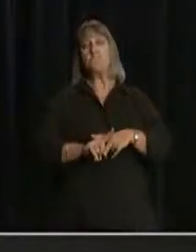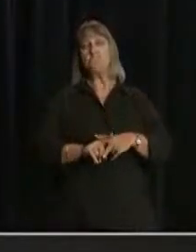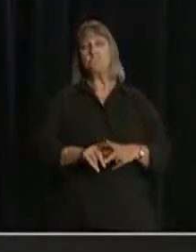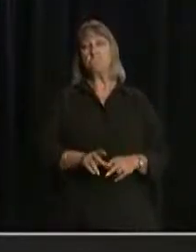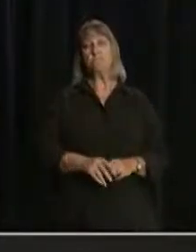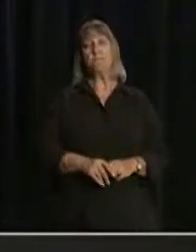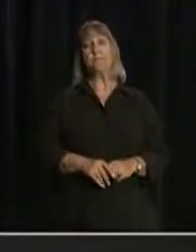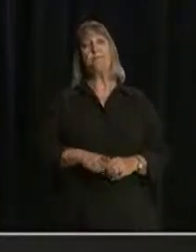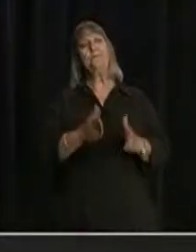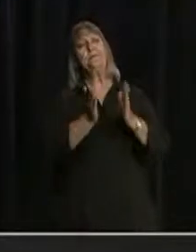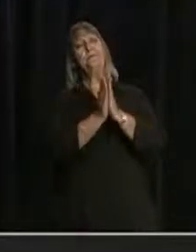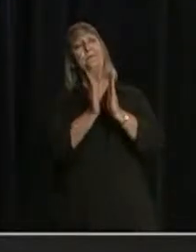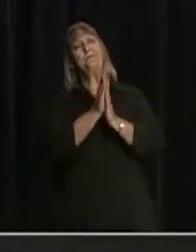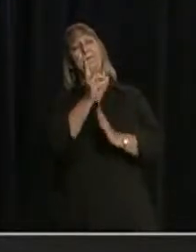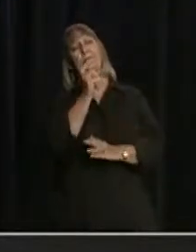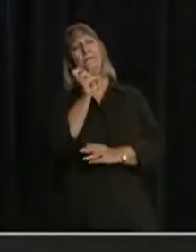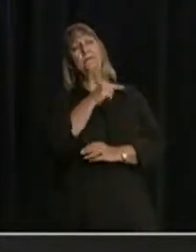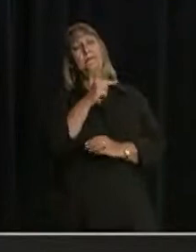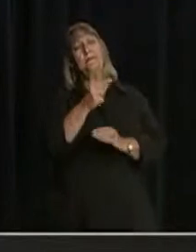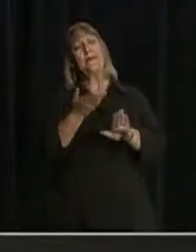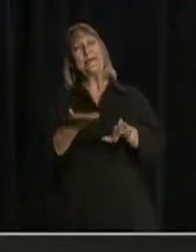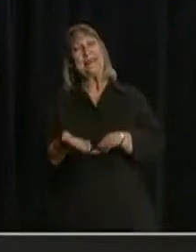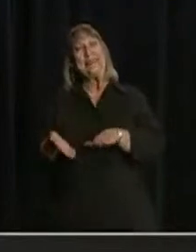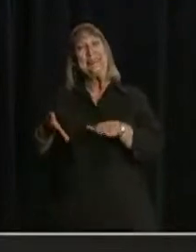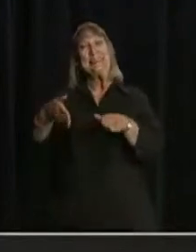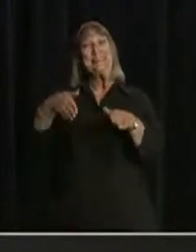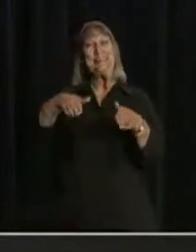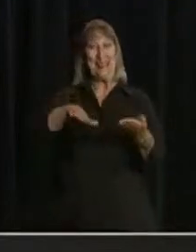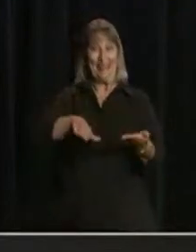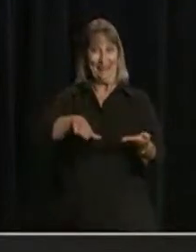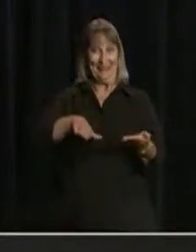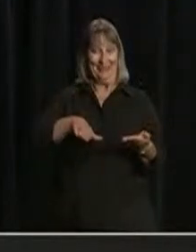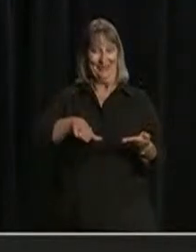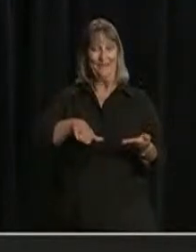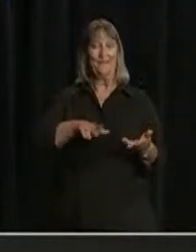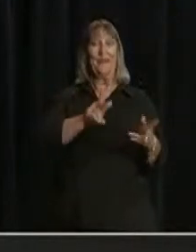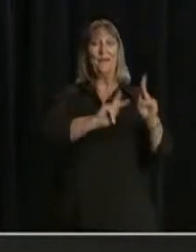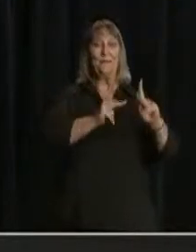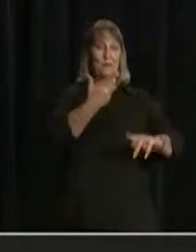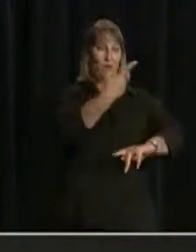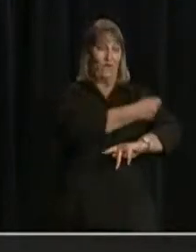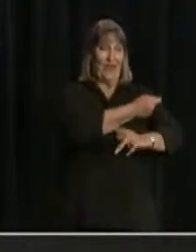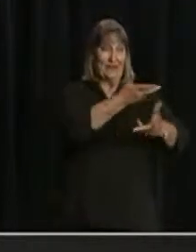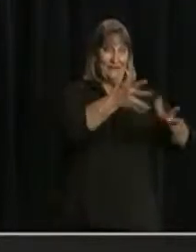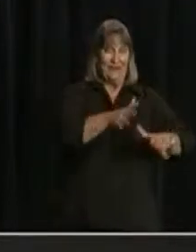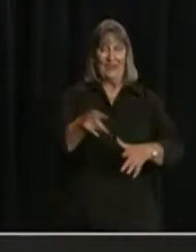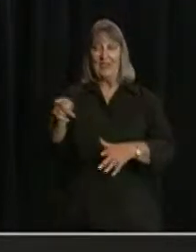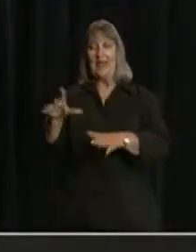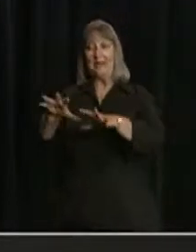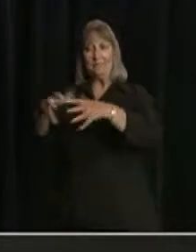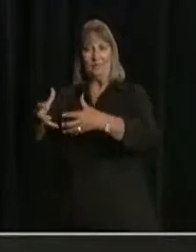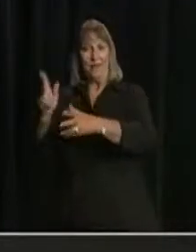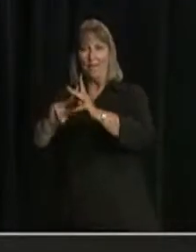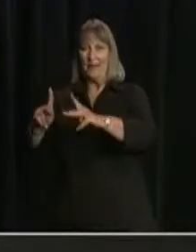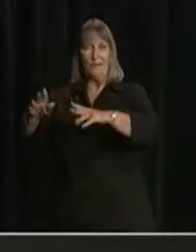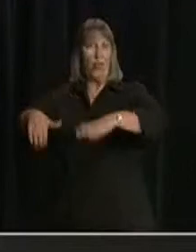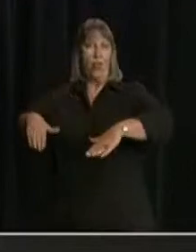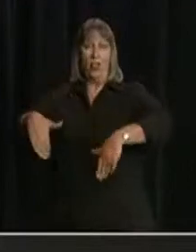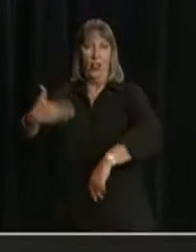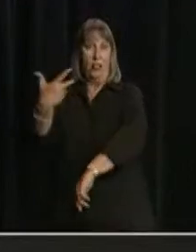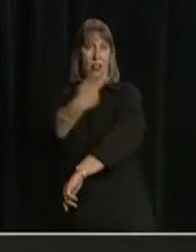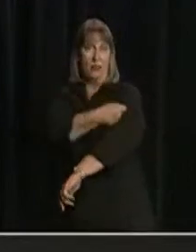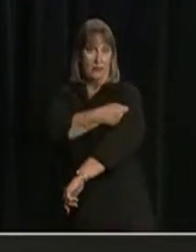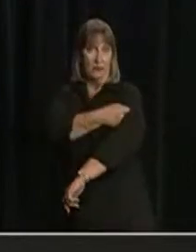When it comes to deaths among the vaccinated and unvaccinated, Dr. you were telling me earlier that